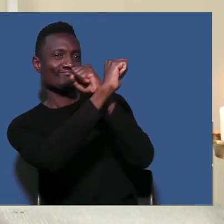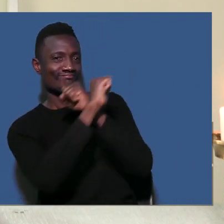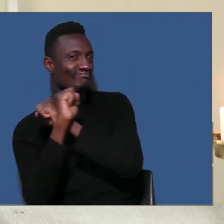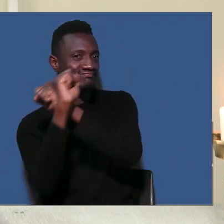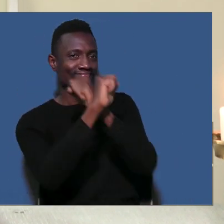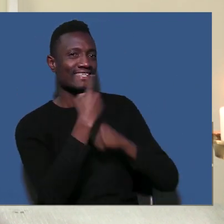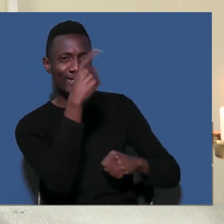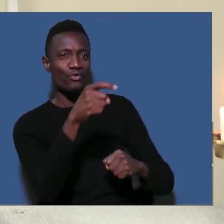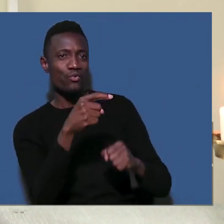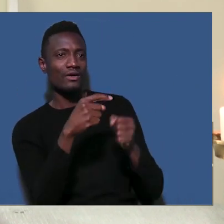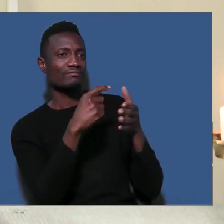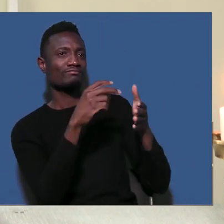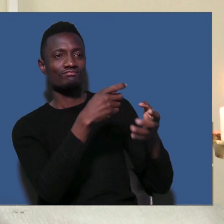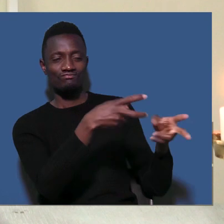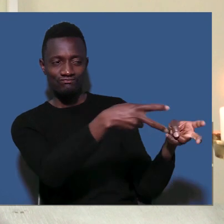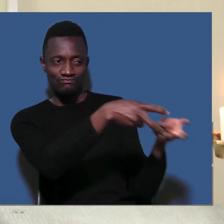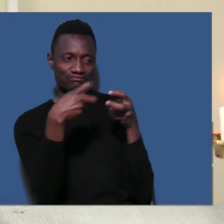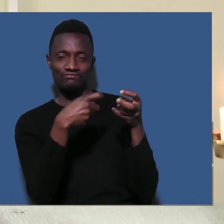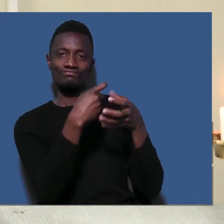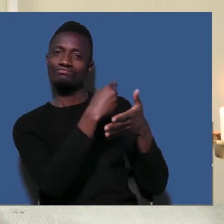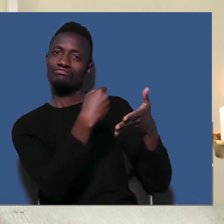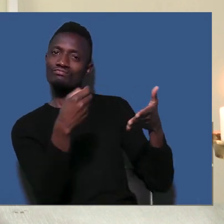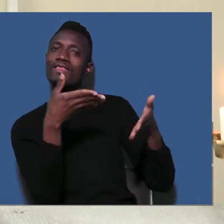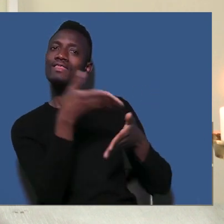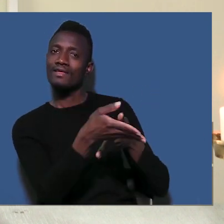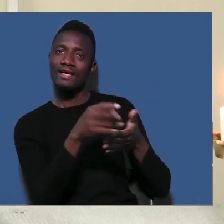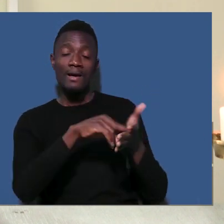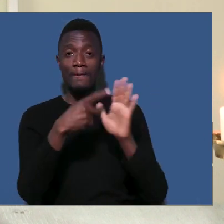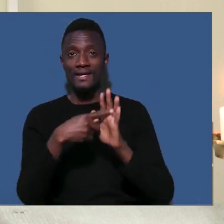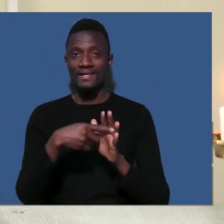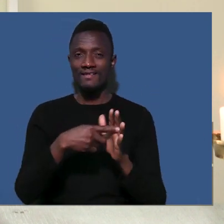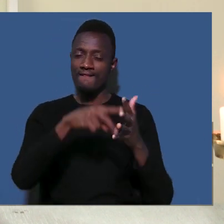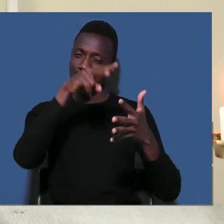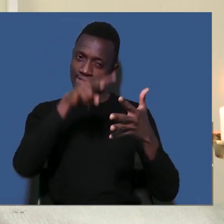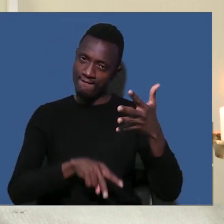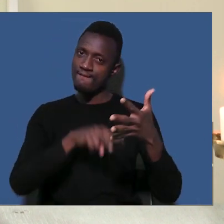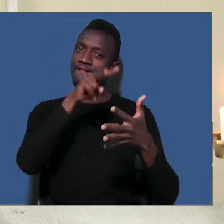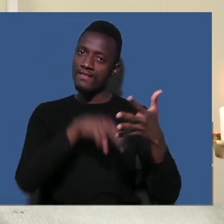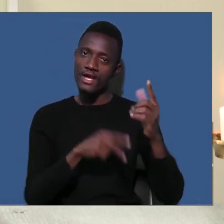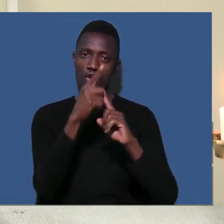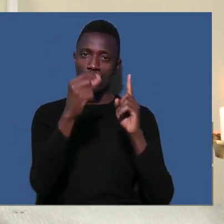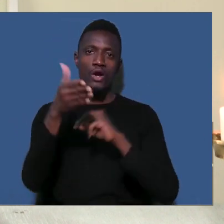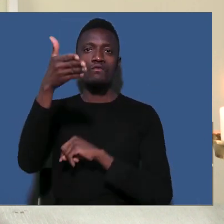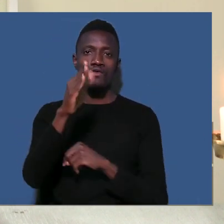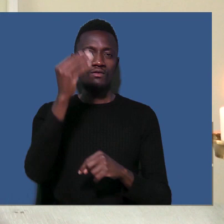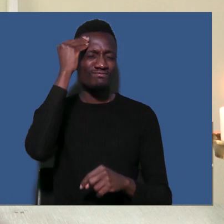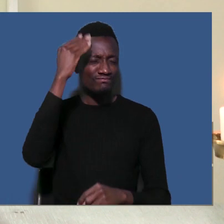is written. So read the Word of God. Memorize it again and